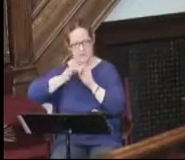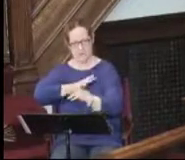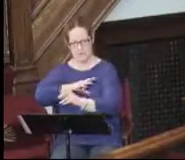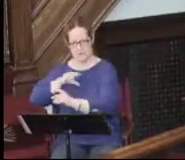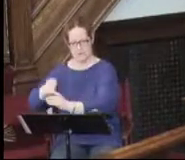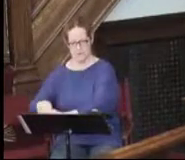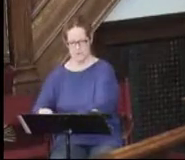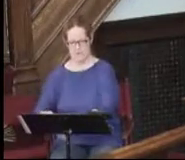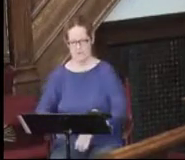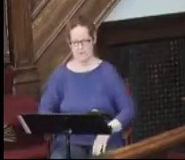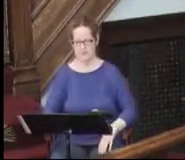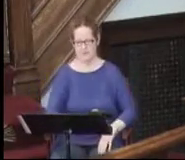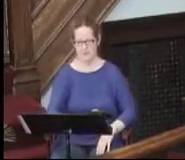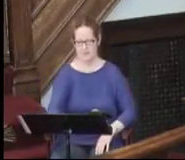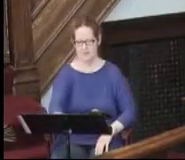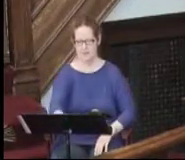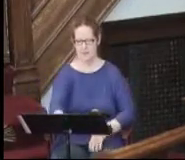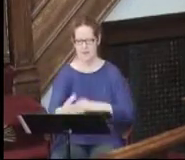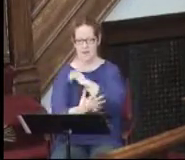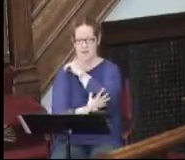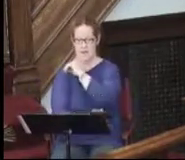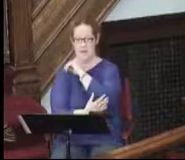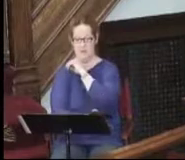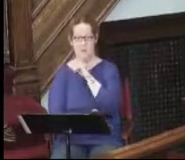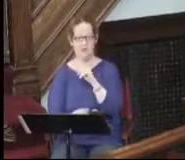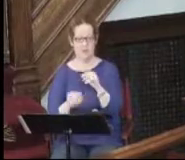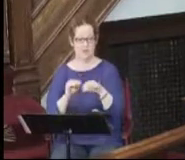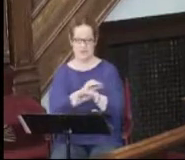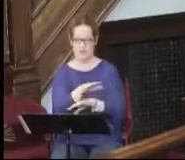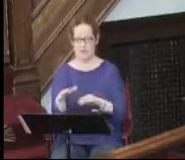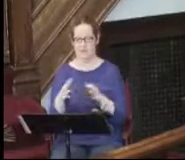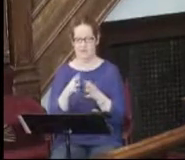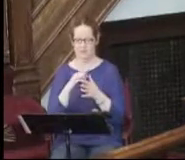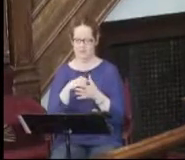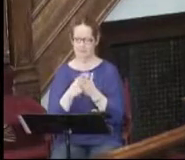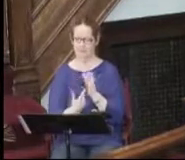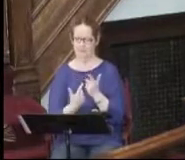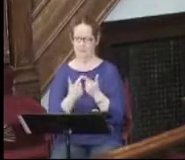participate. And the poor were disproportionately affected by all of this.